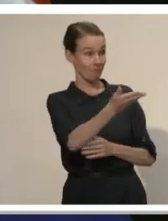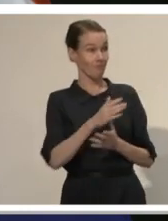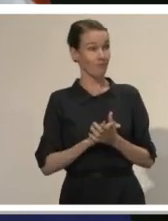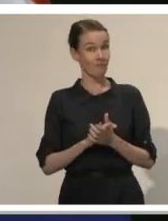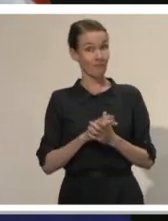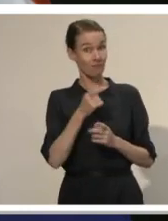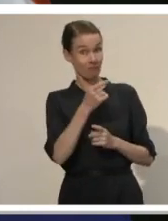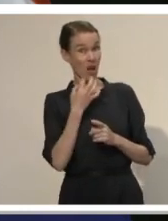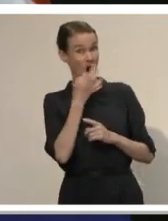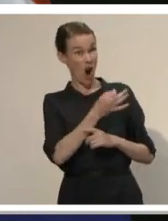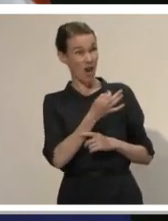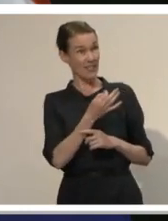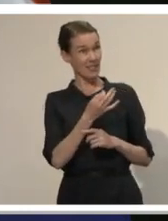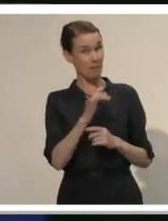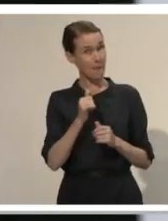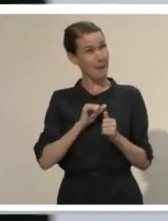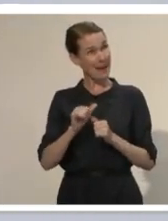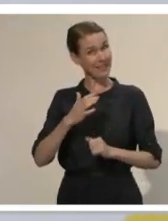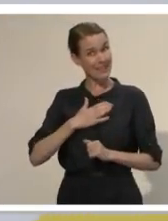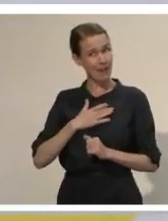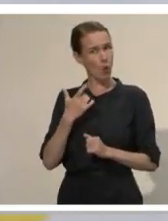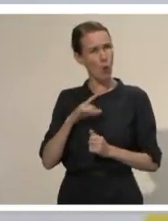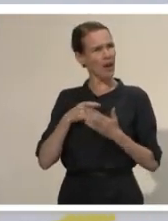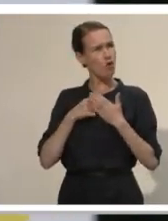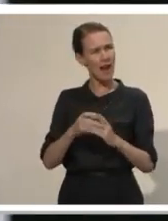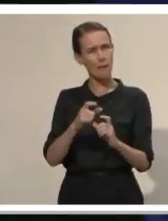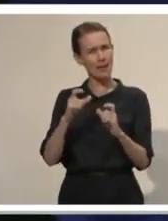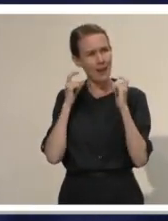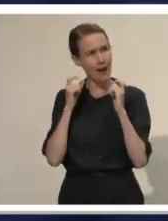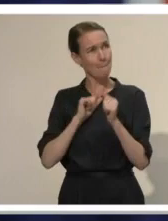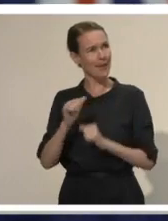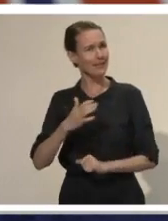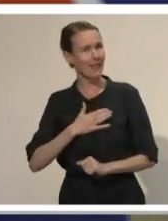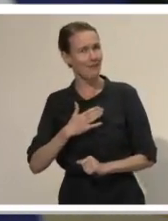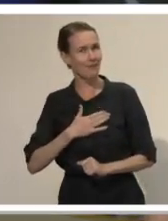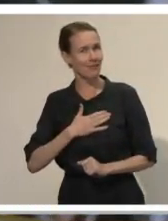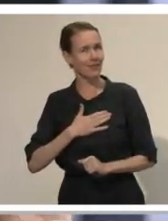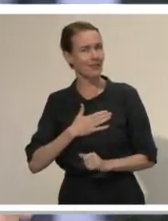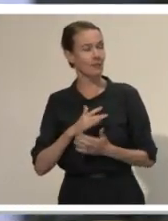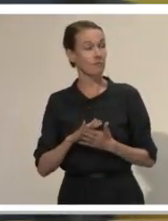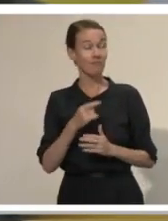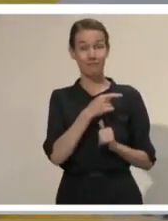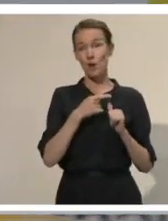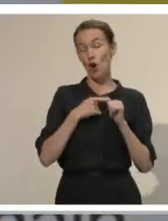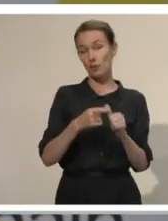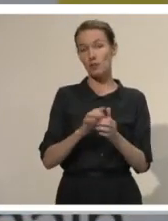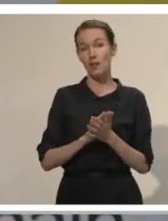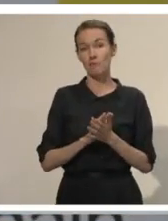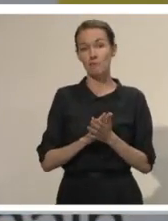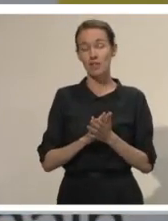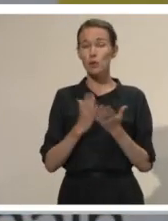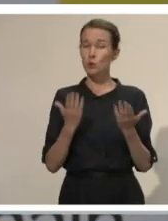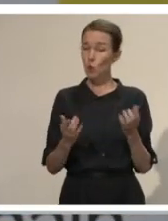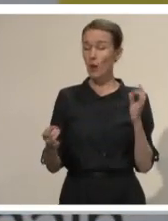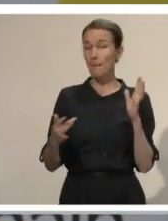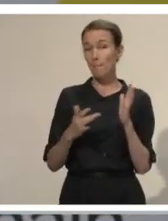evaluated? At this point, we don't think that that's the important thing. The important thing is where we have emphasised our key messages,